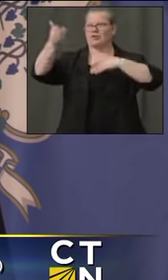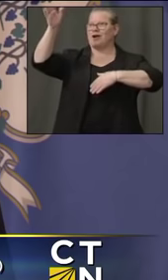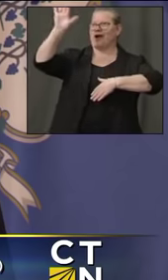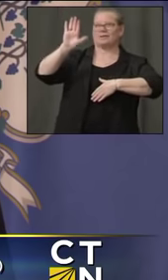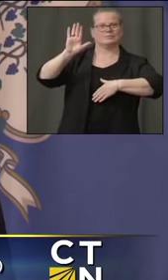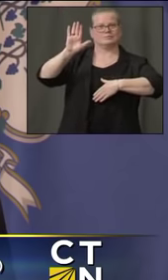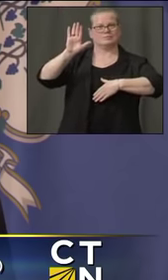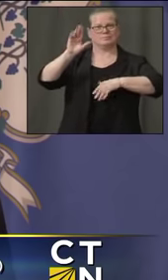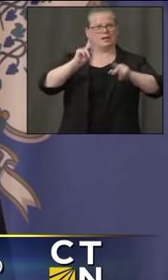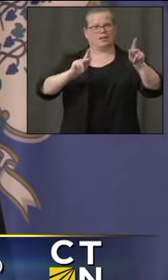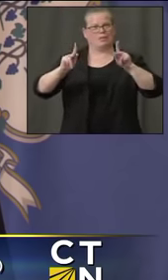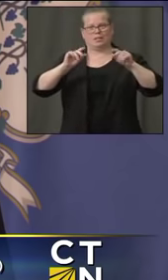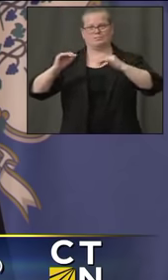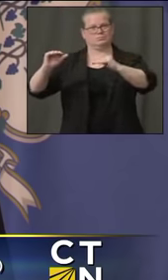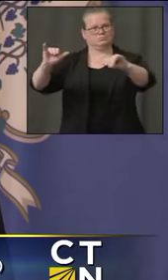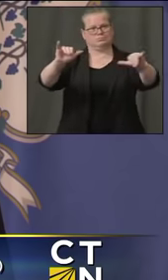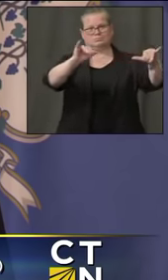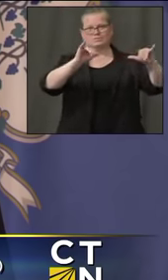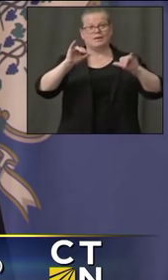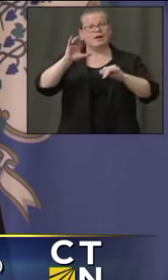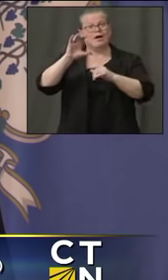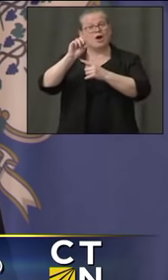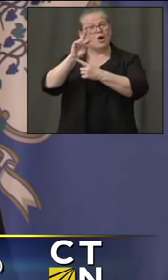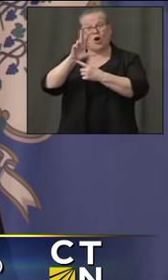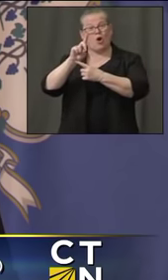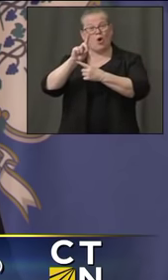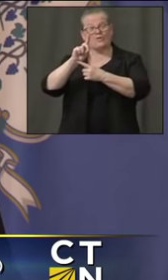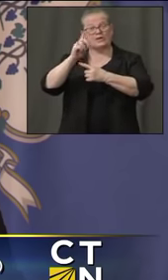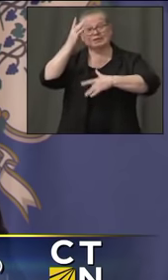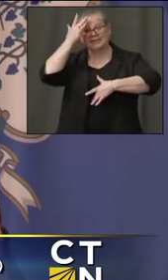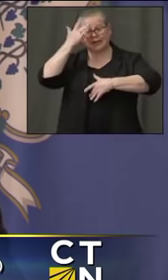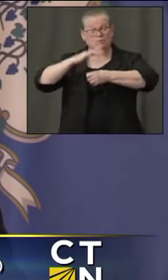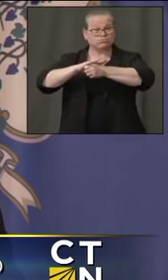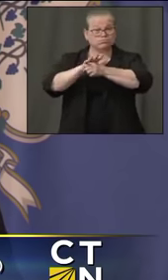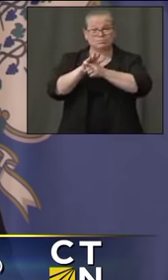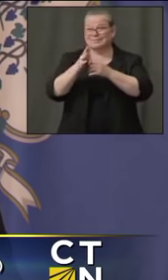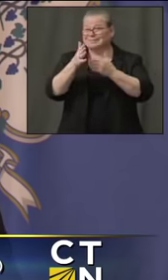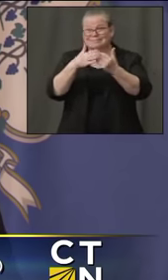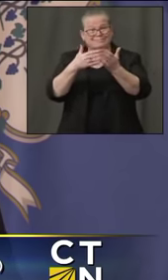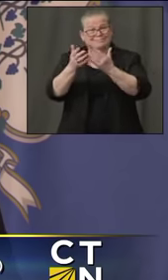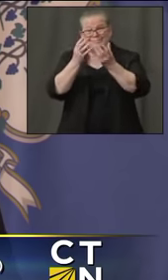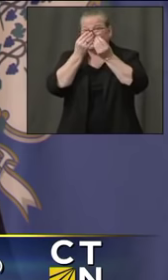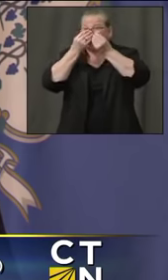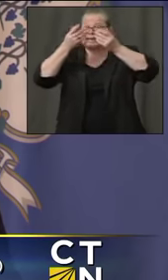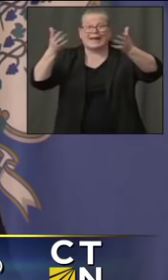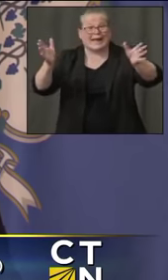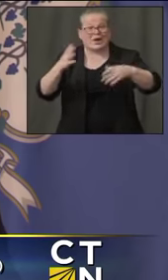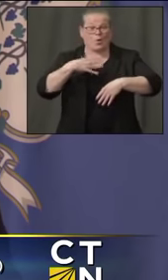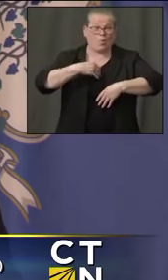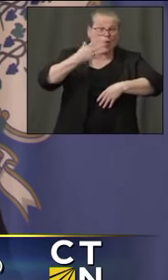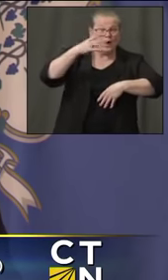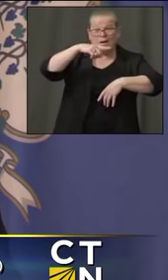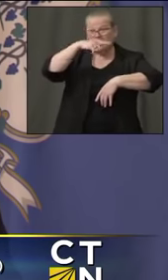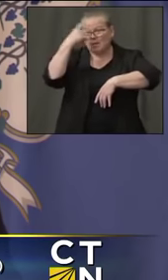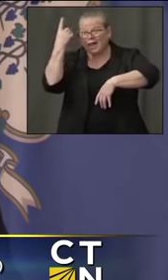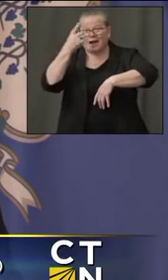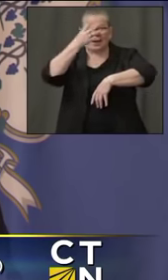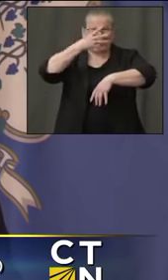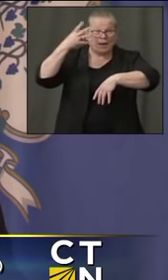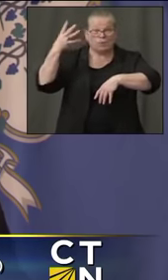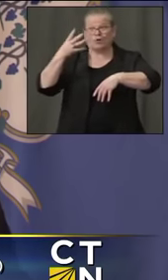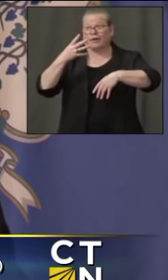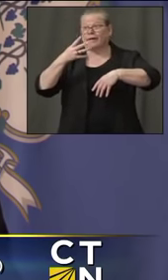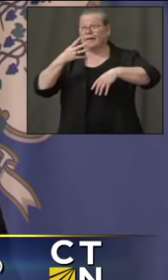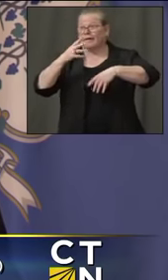and non-immigrants, documented, undocumented, white, Hispanic, and black. It goes after all of us the same way, and that's why we're